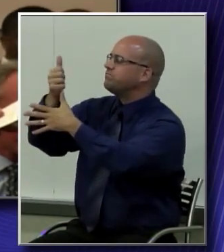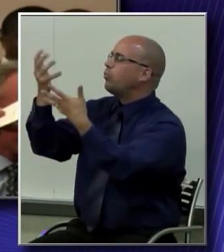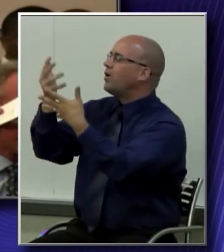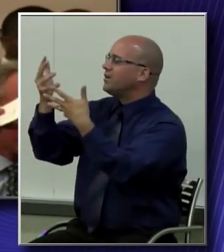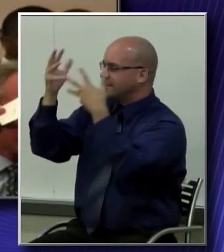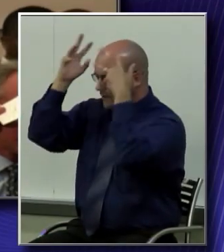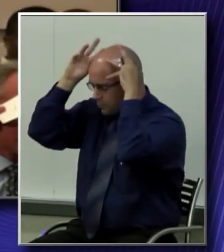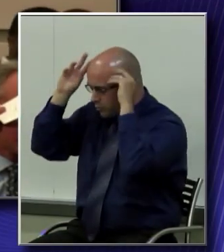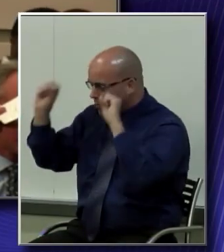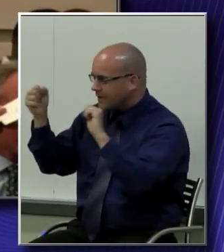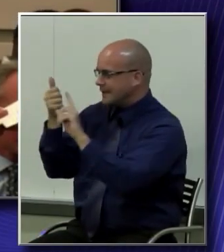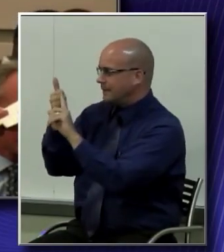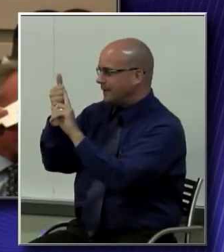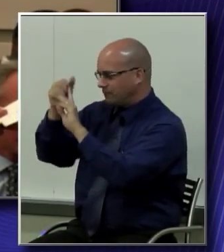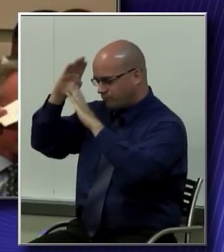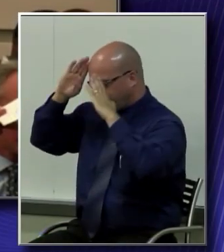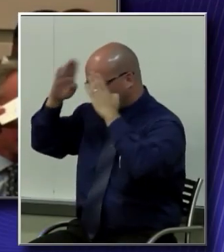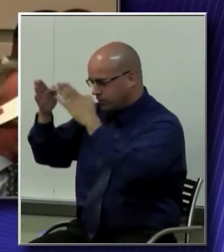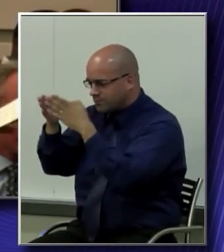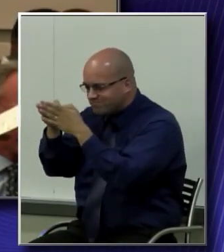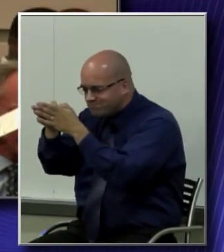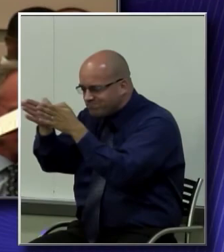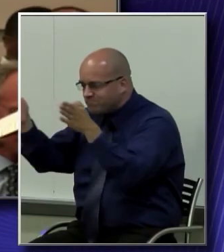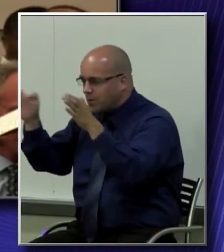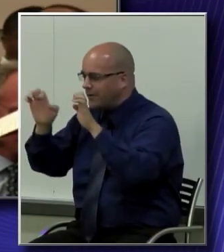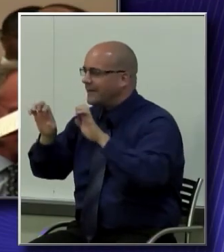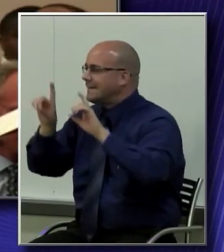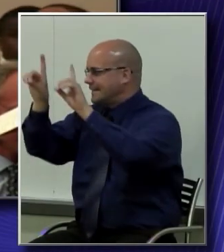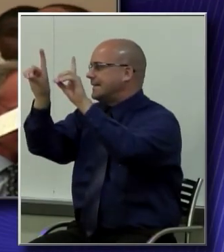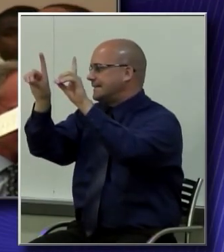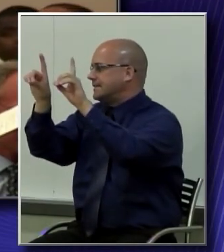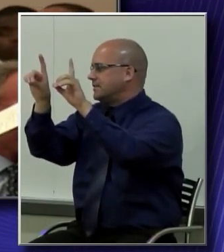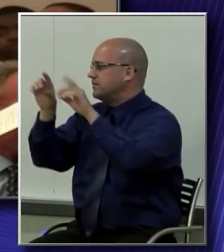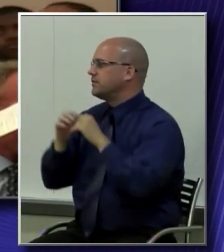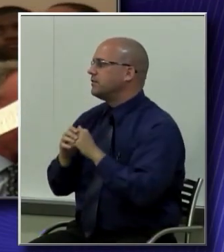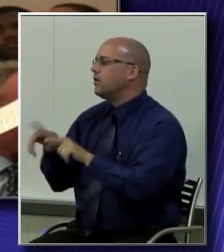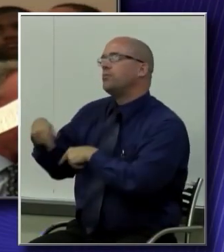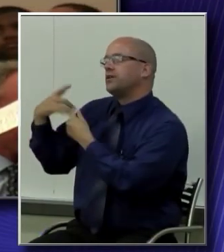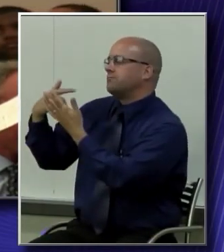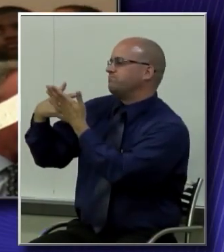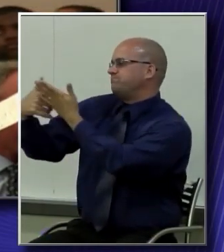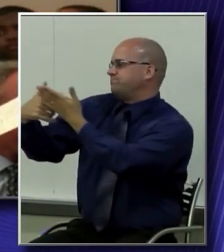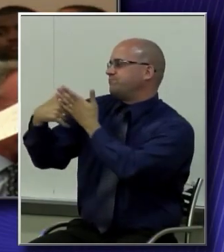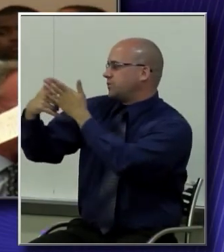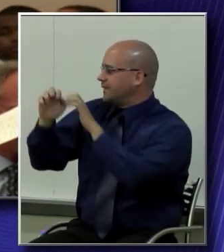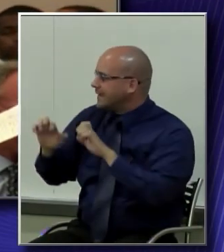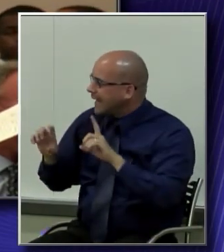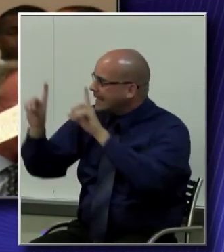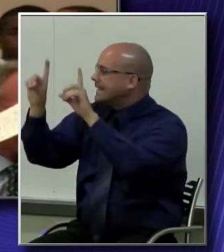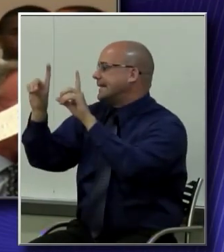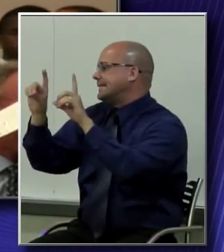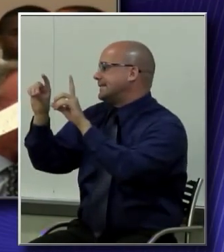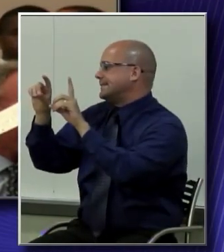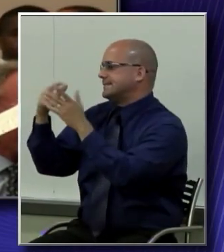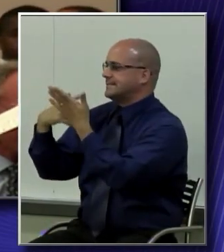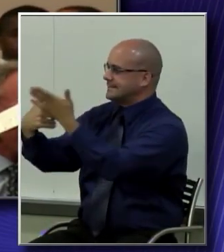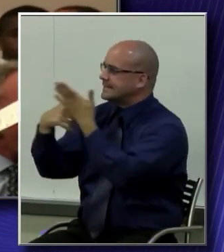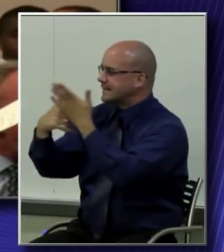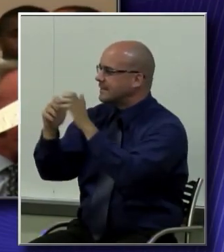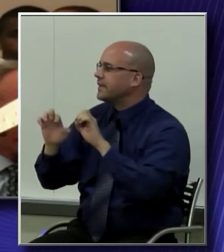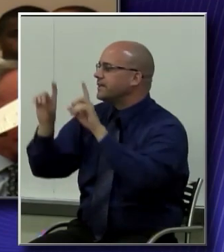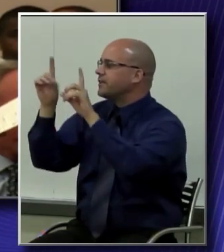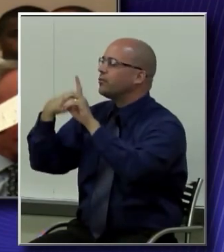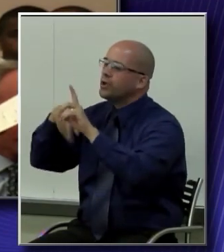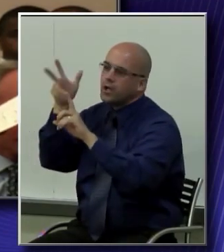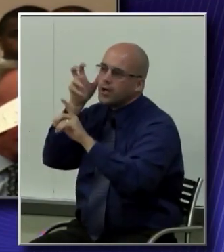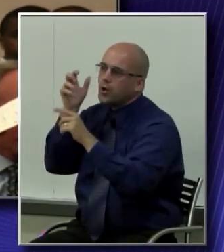to comprehensive education. Too often in modern discussions of higher education, in fact, all education, we hear the buzzword